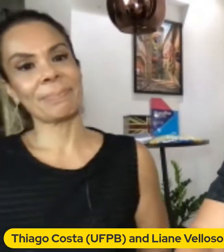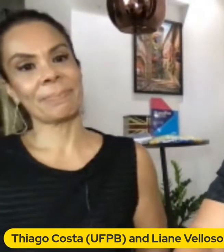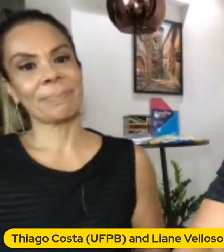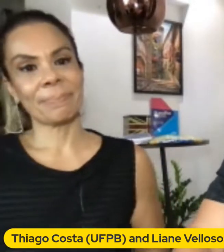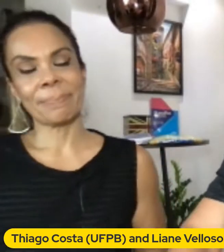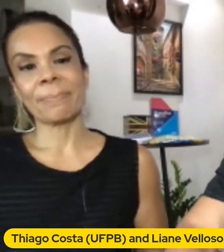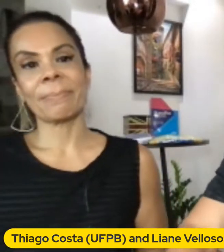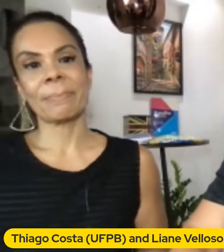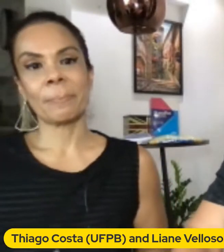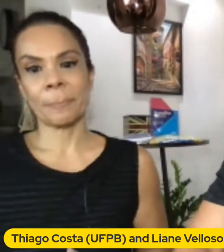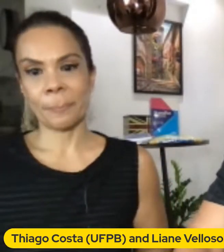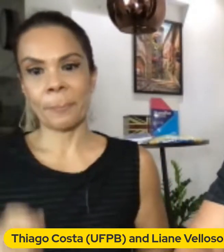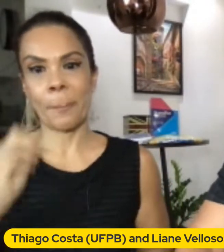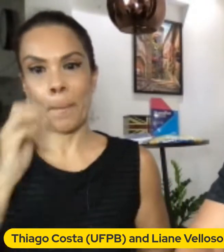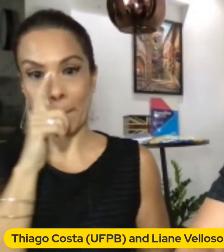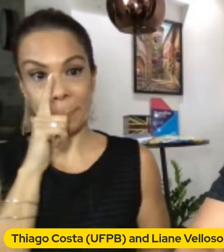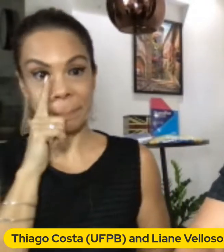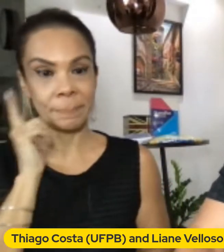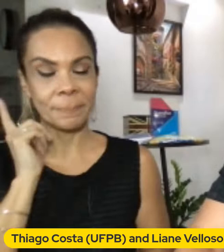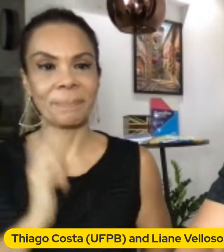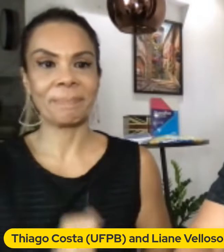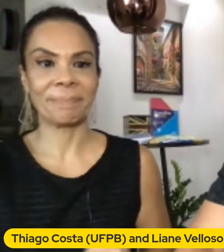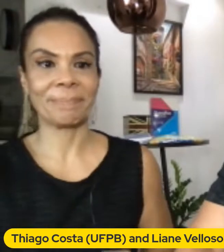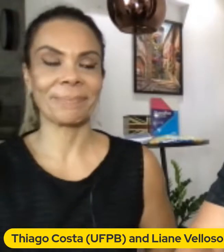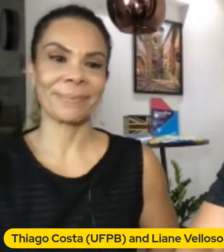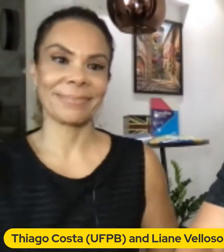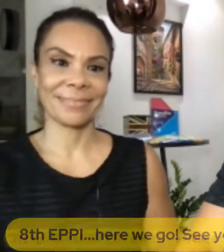second online event, because